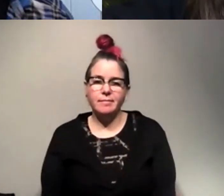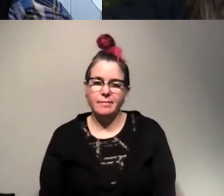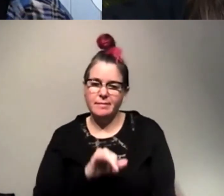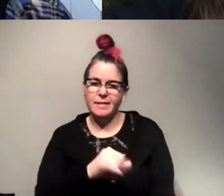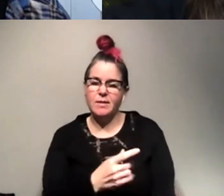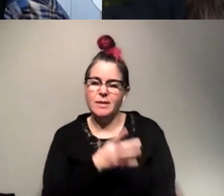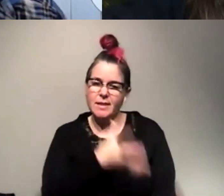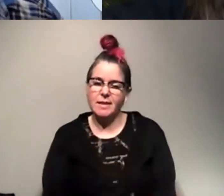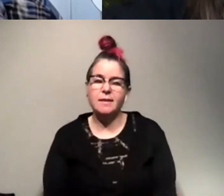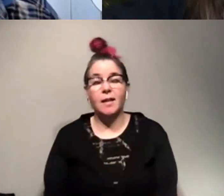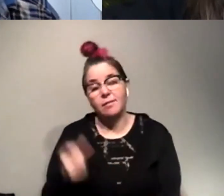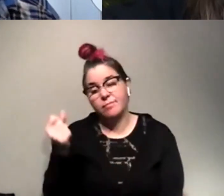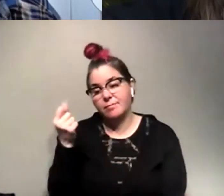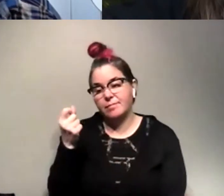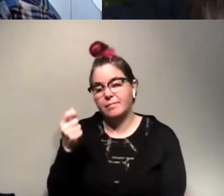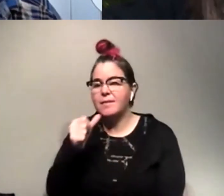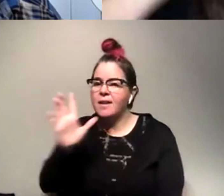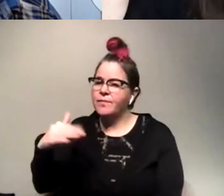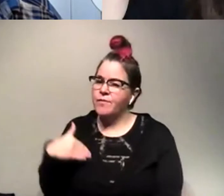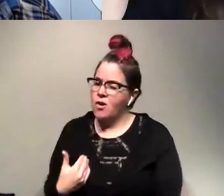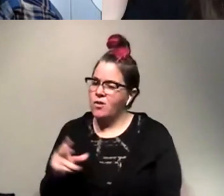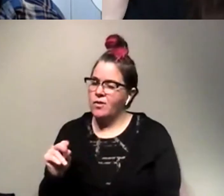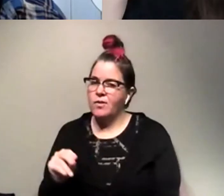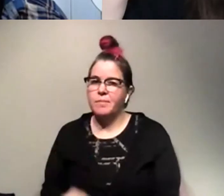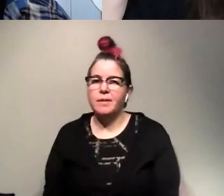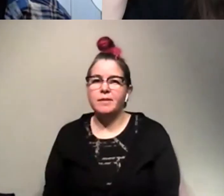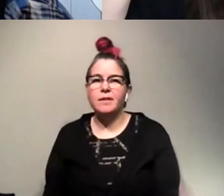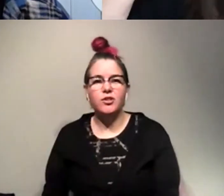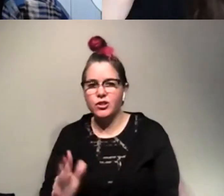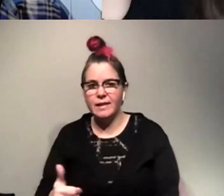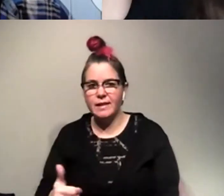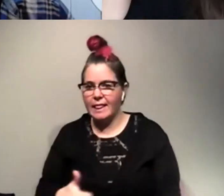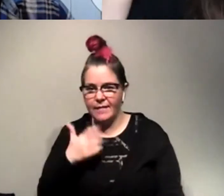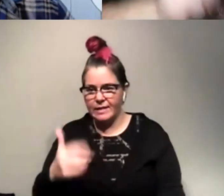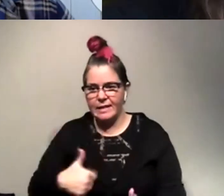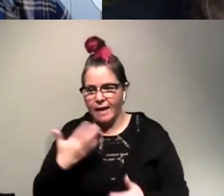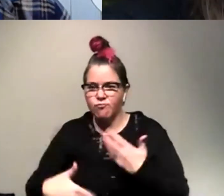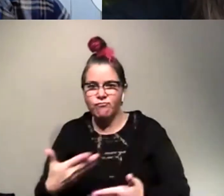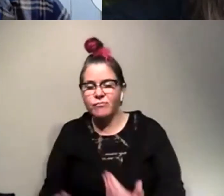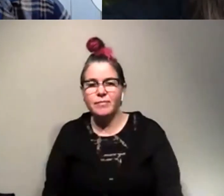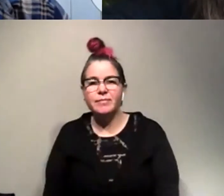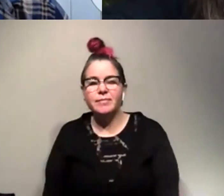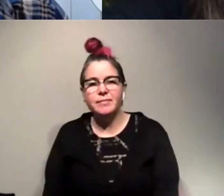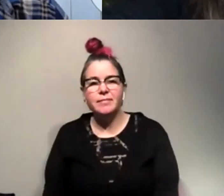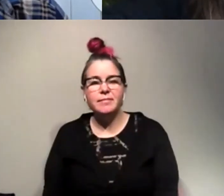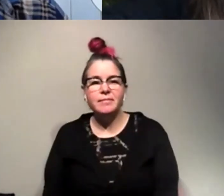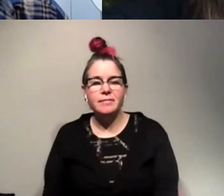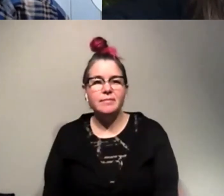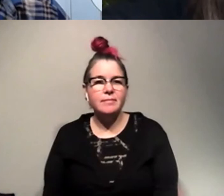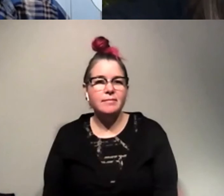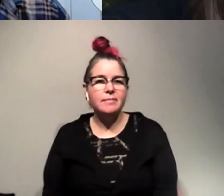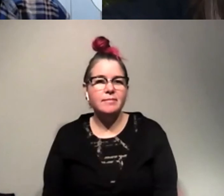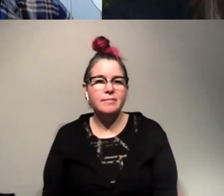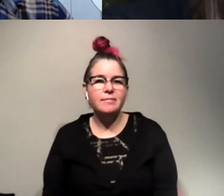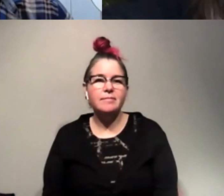Understandable. but it wasn't its fault. It's just living its life, you know. Yeah, Its approach. it's hard. When it affects It's hard to be